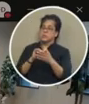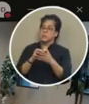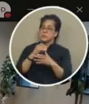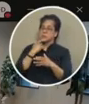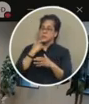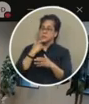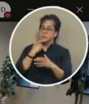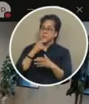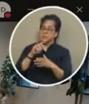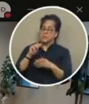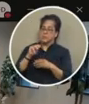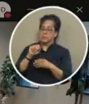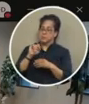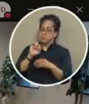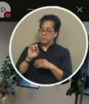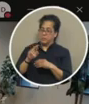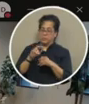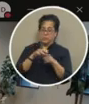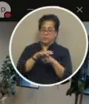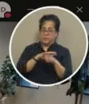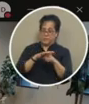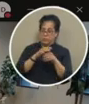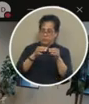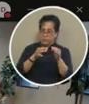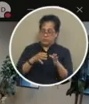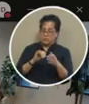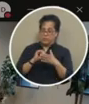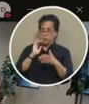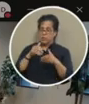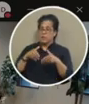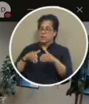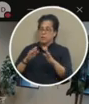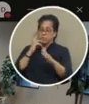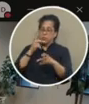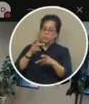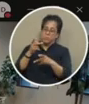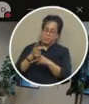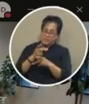that was issued by the mayor and the county judge that allows for the maintenance of